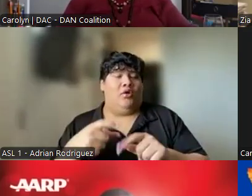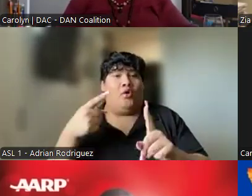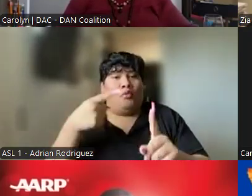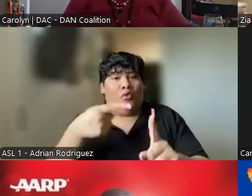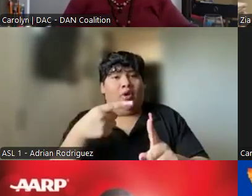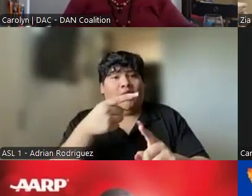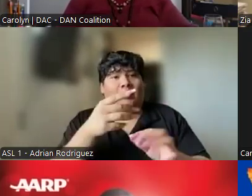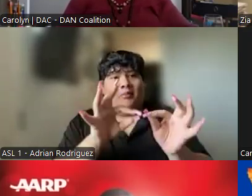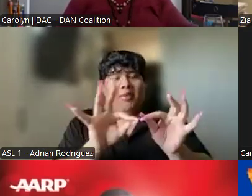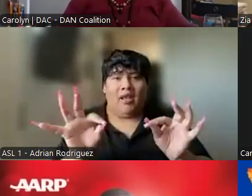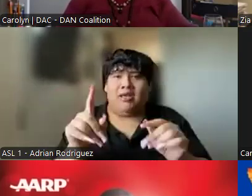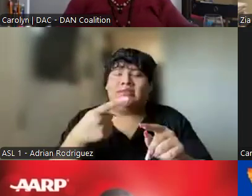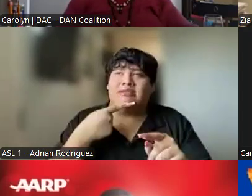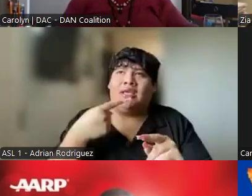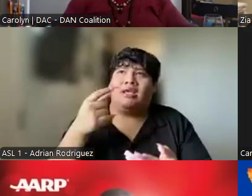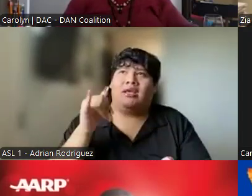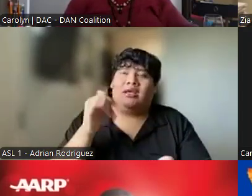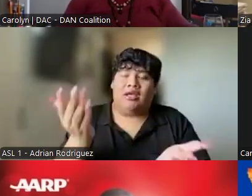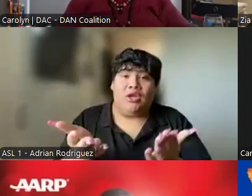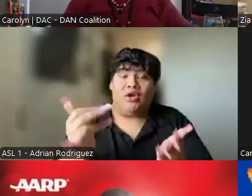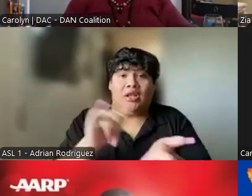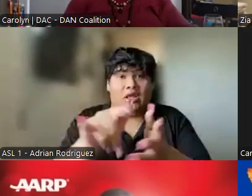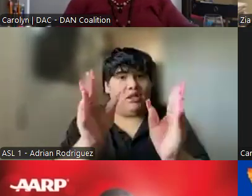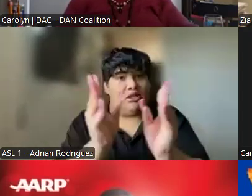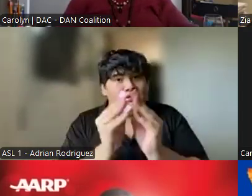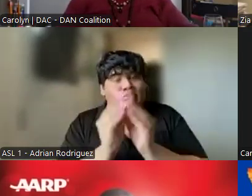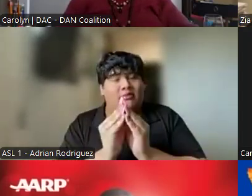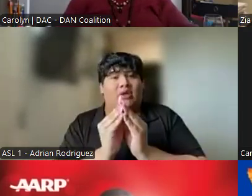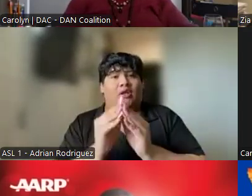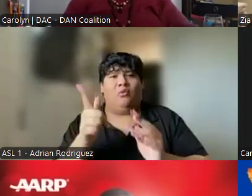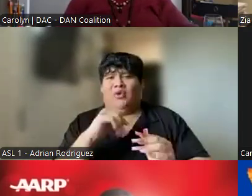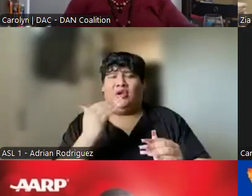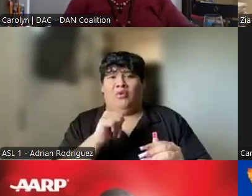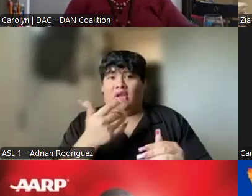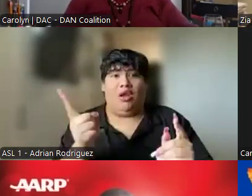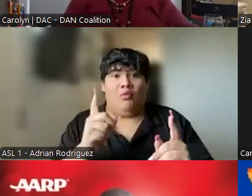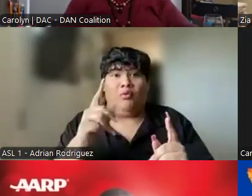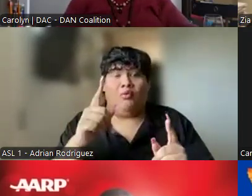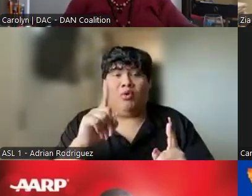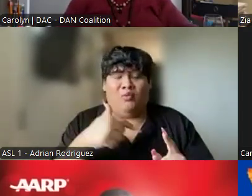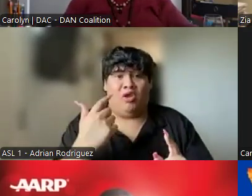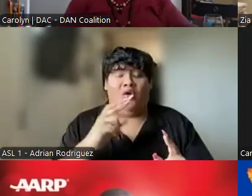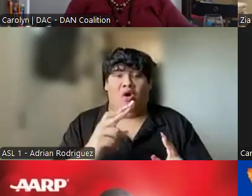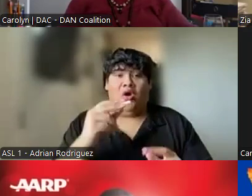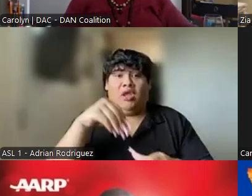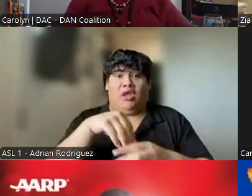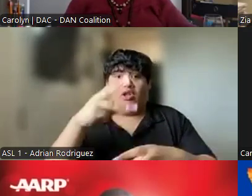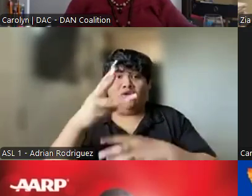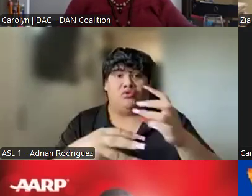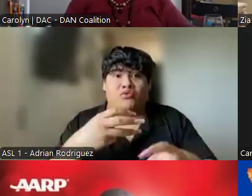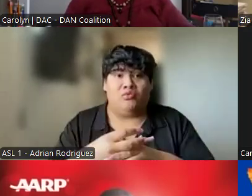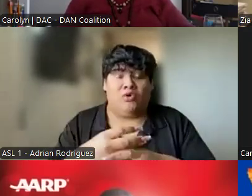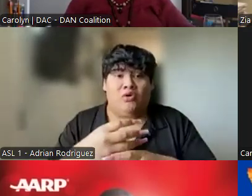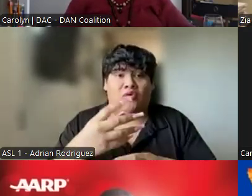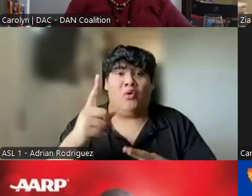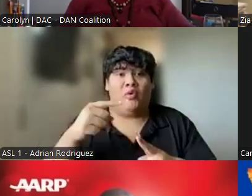blank say here at this meeting, we would not be where we are today in our rural North region.